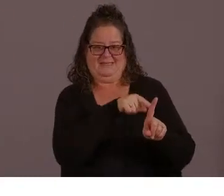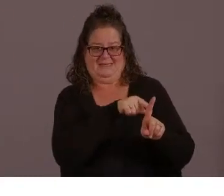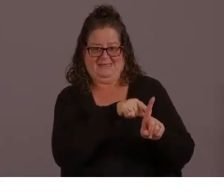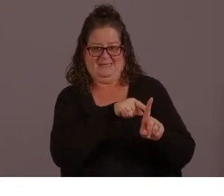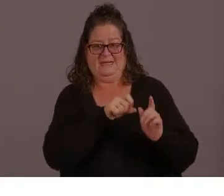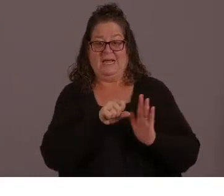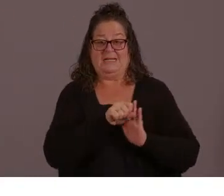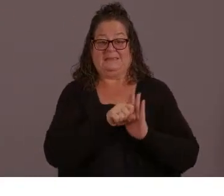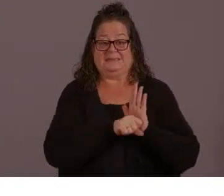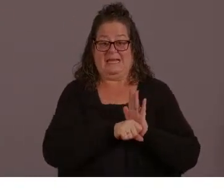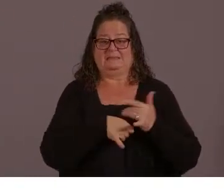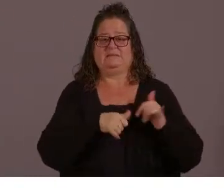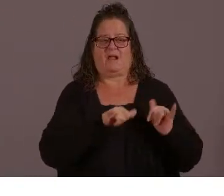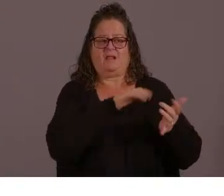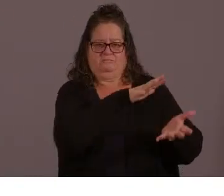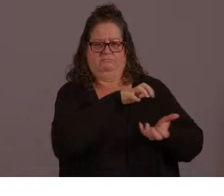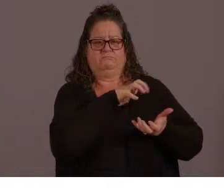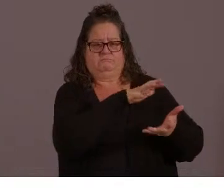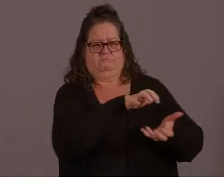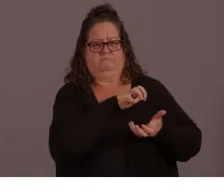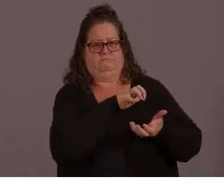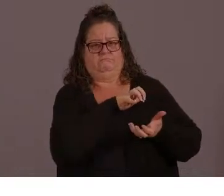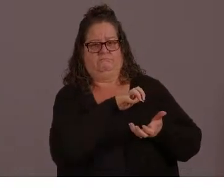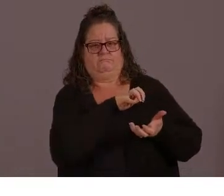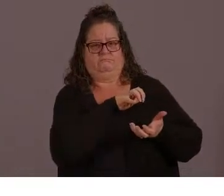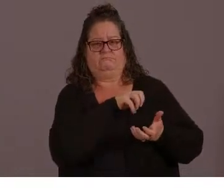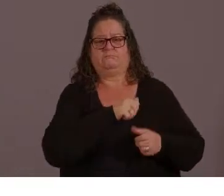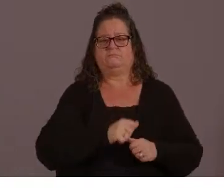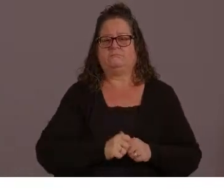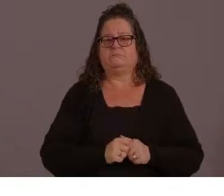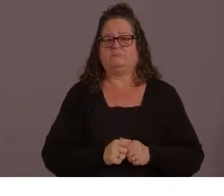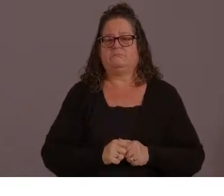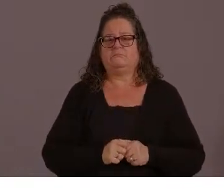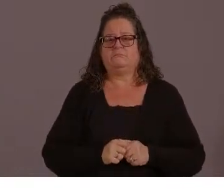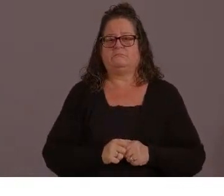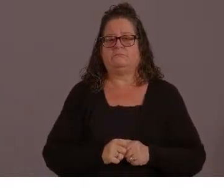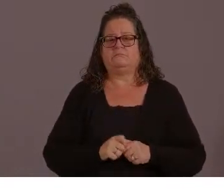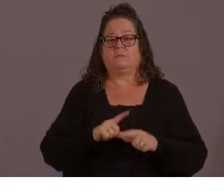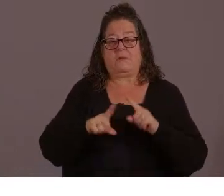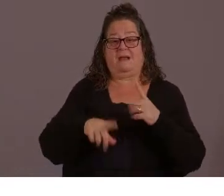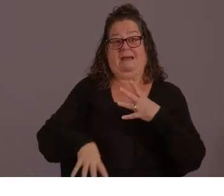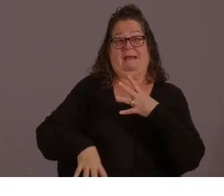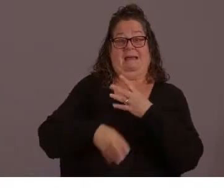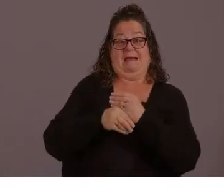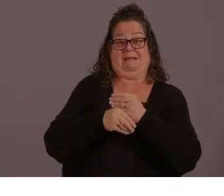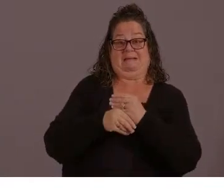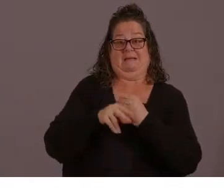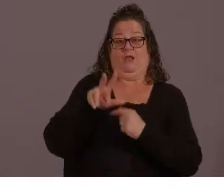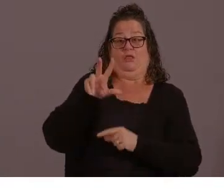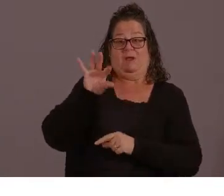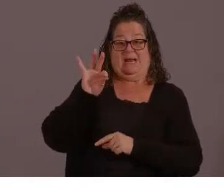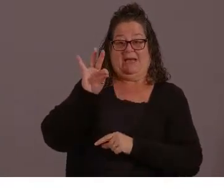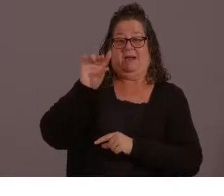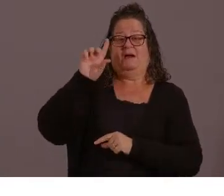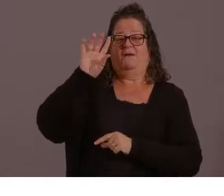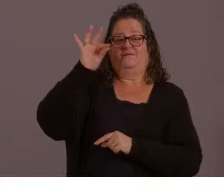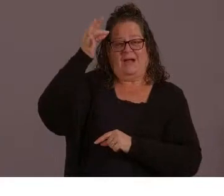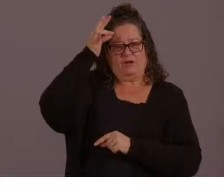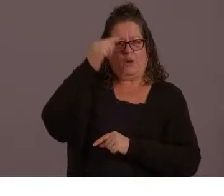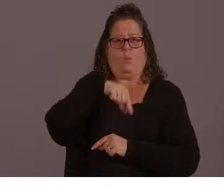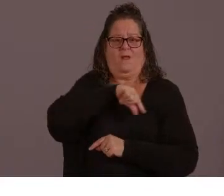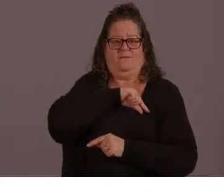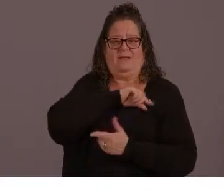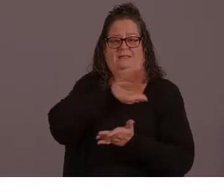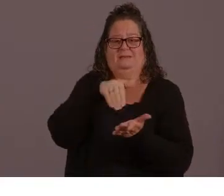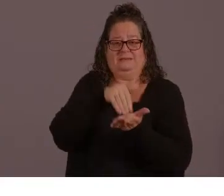Currently 39 federally qualified healthcare centers throughout Arizona were selected to receive supplemental vaccine. And